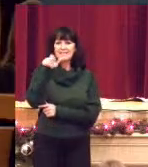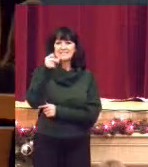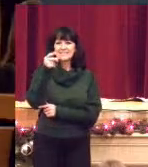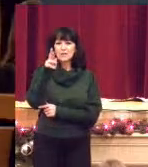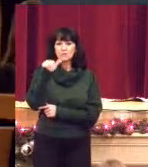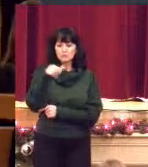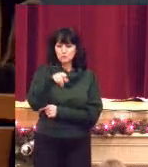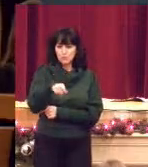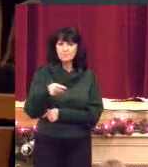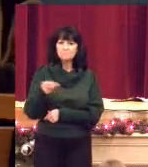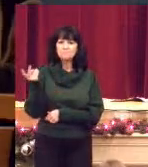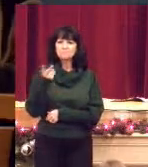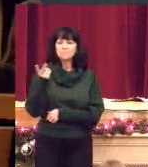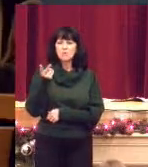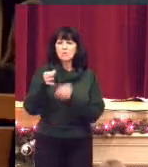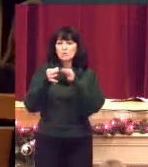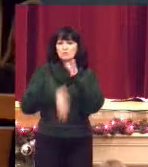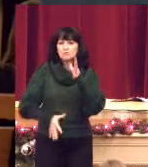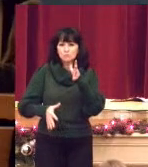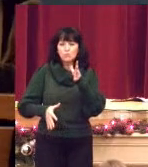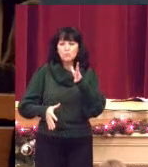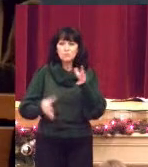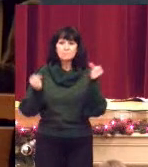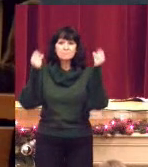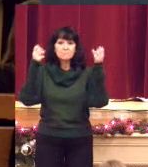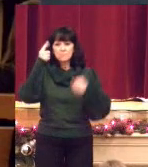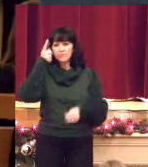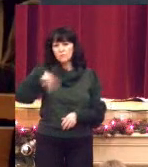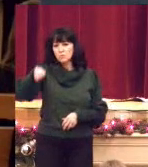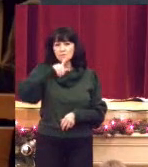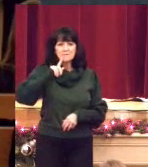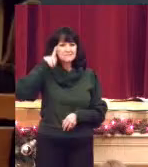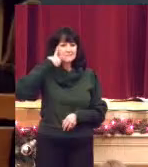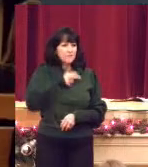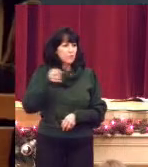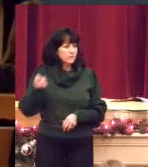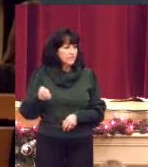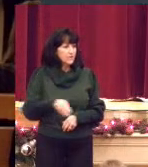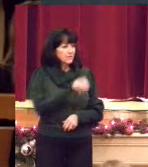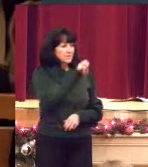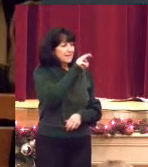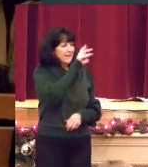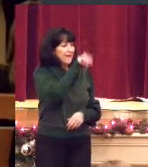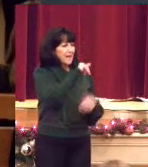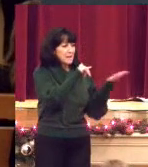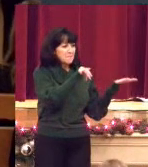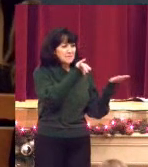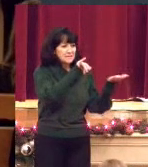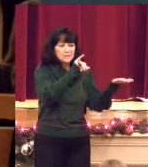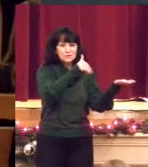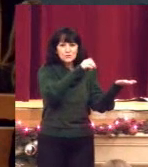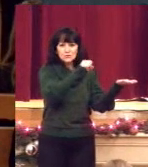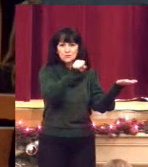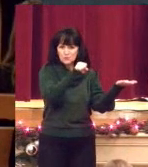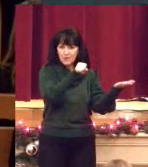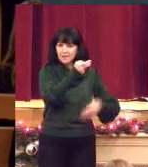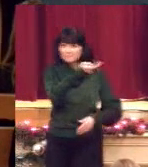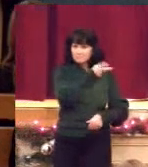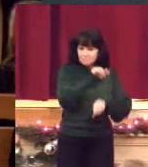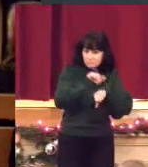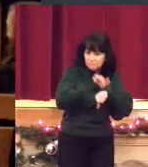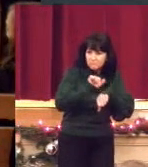for the deaf and hard of hearing, and Emily and Jess, who are working, those who've joining us remotely. Thank